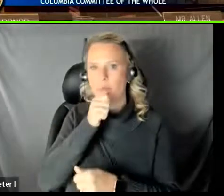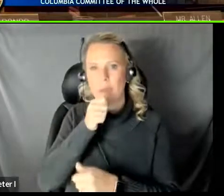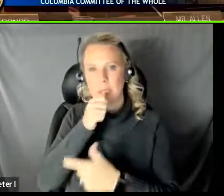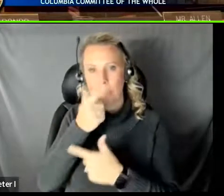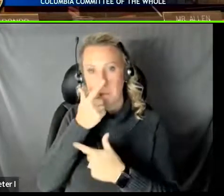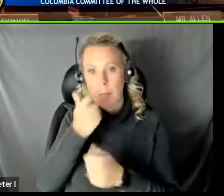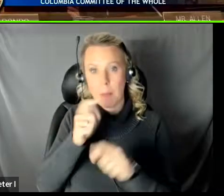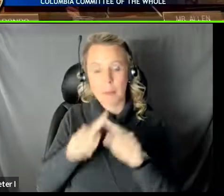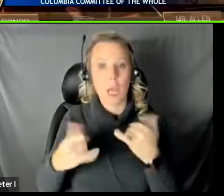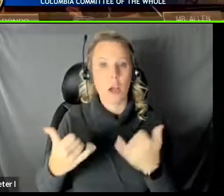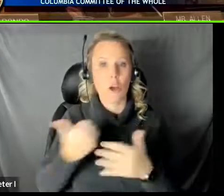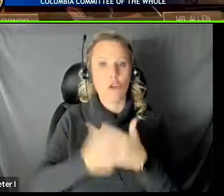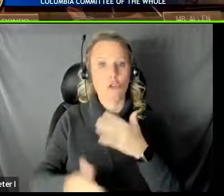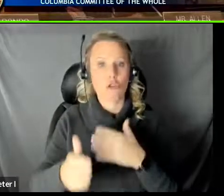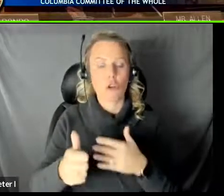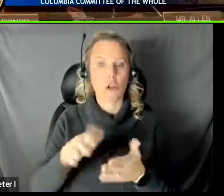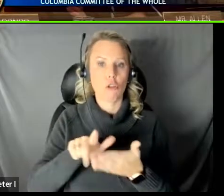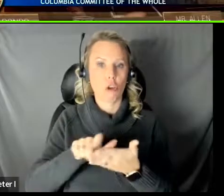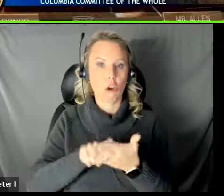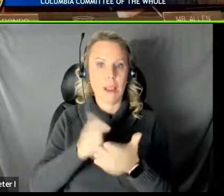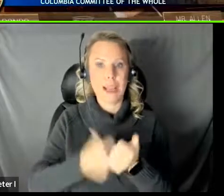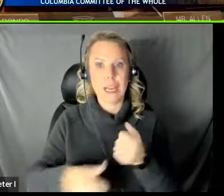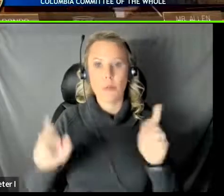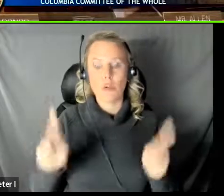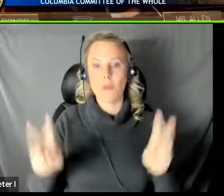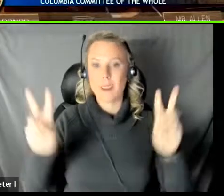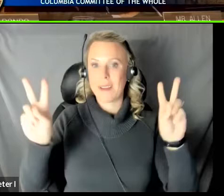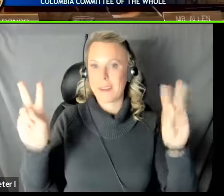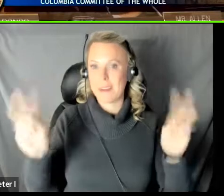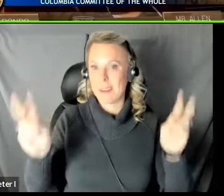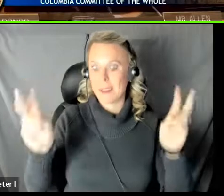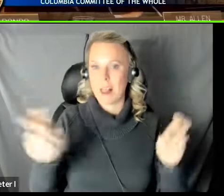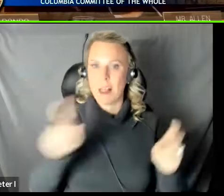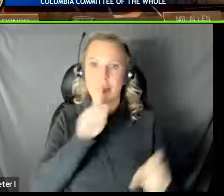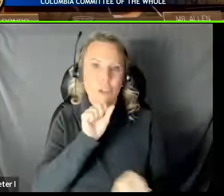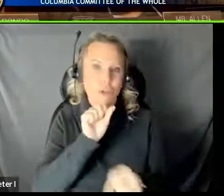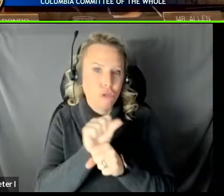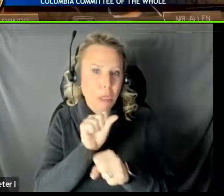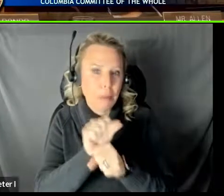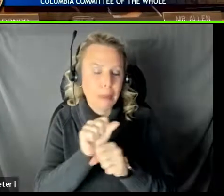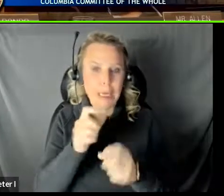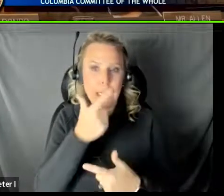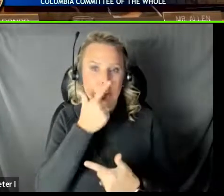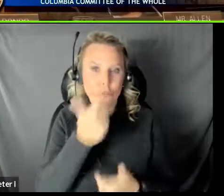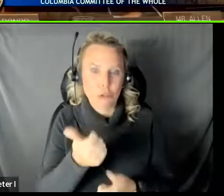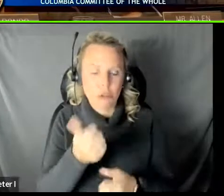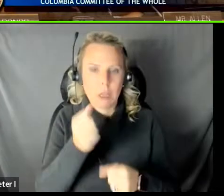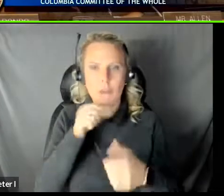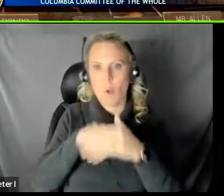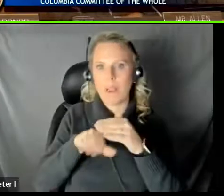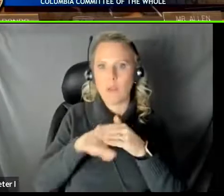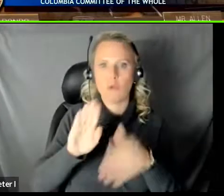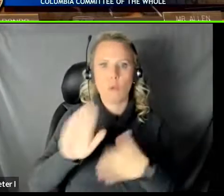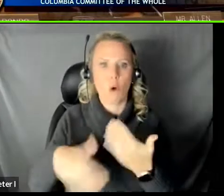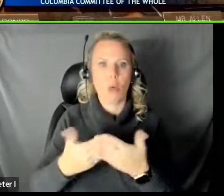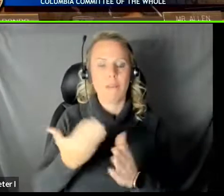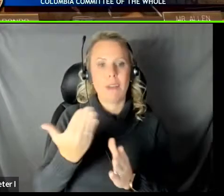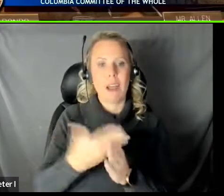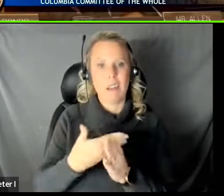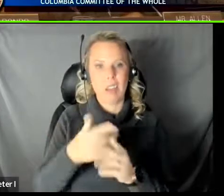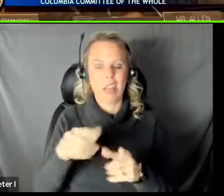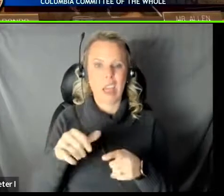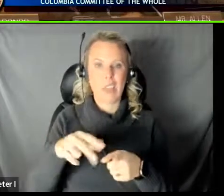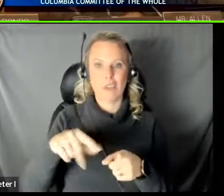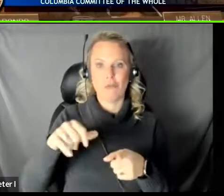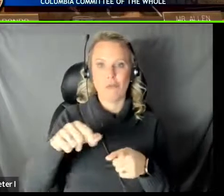Under current law, any person with a, quote, legitimate interest may have access to OCME case files and records. This term is admittedly